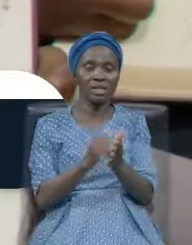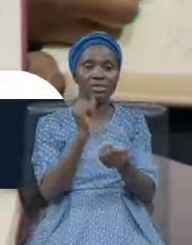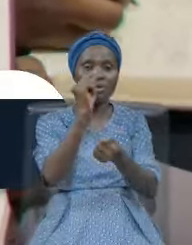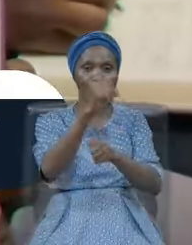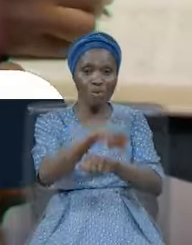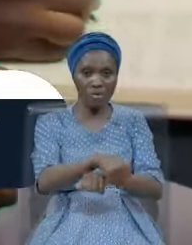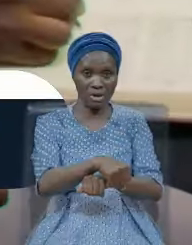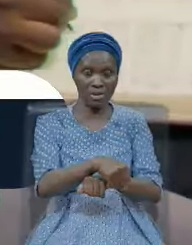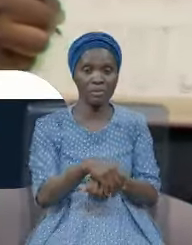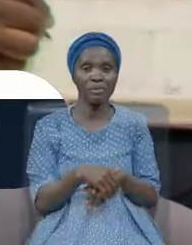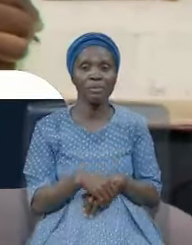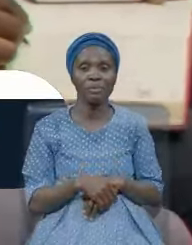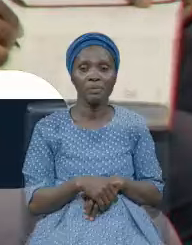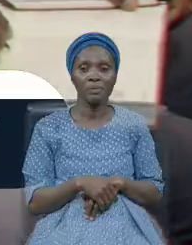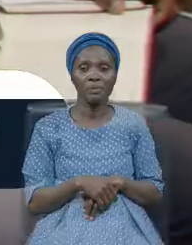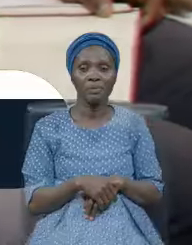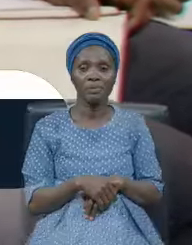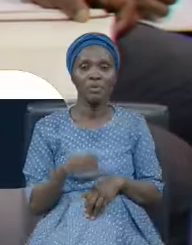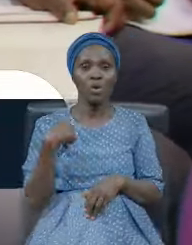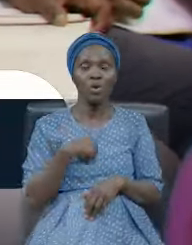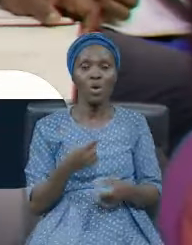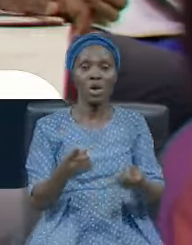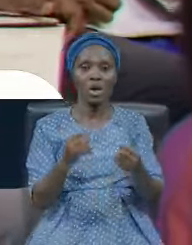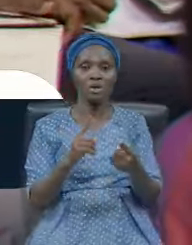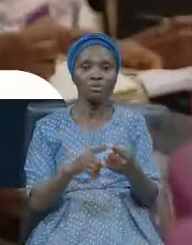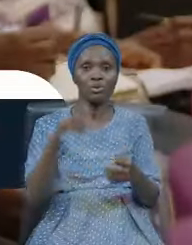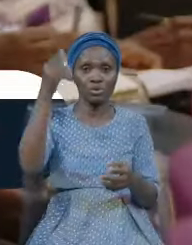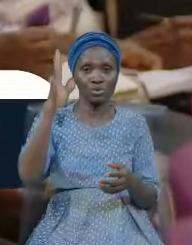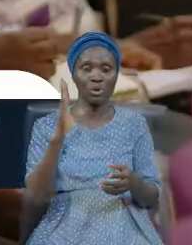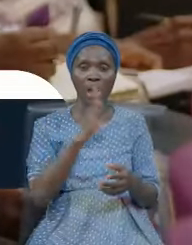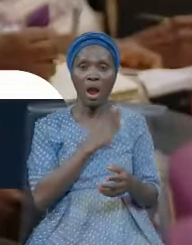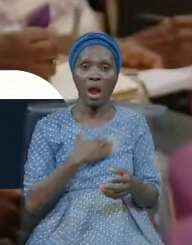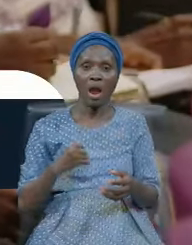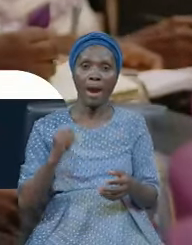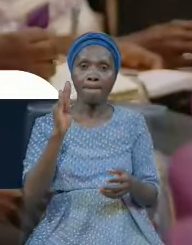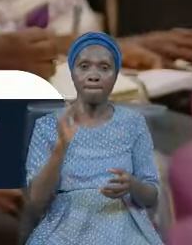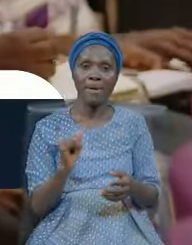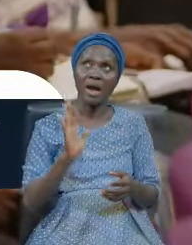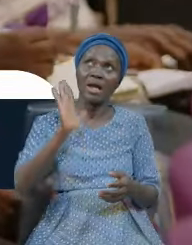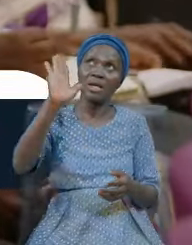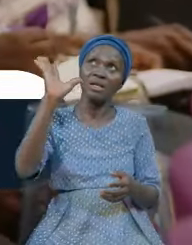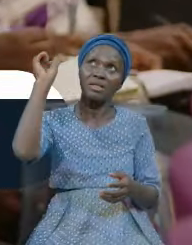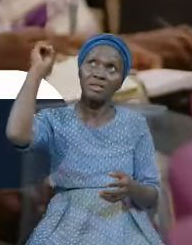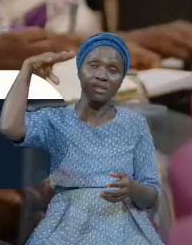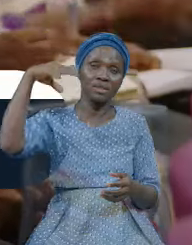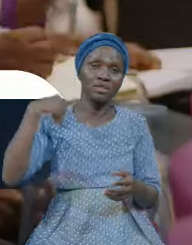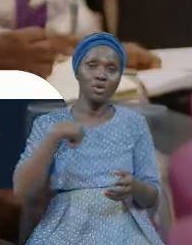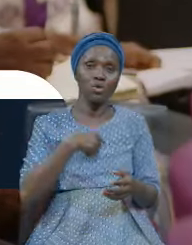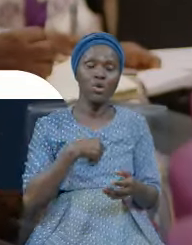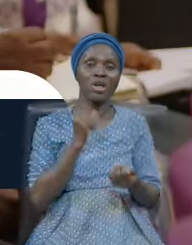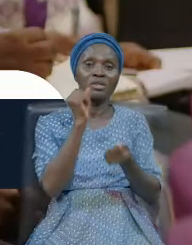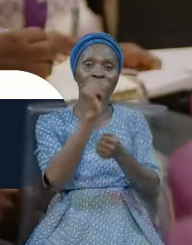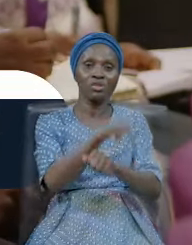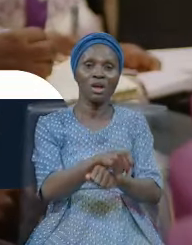come to God, and by His grace, we triumph over all the